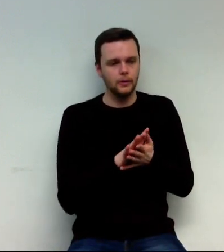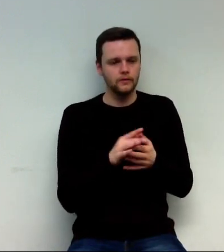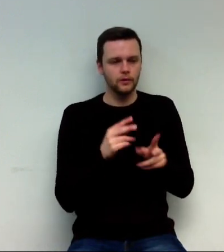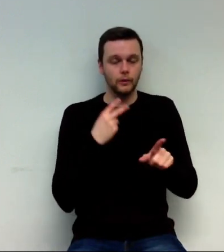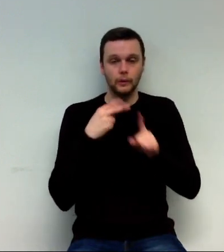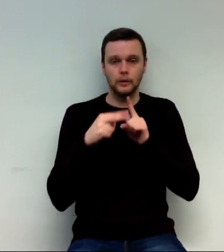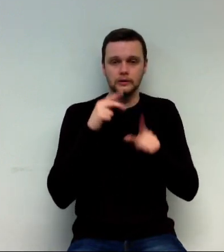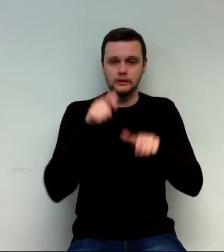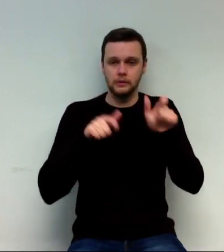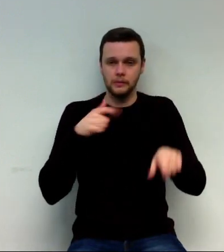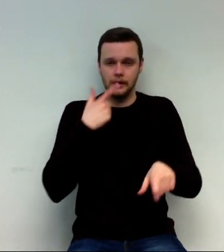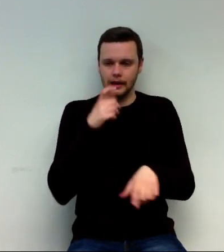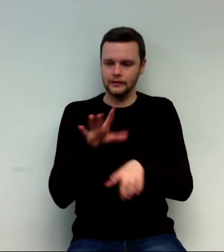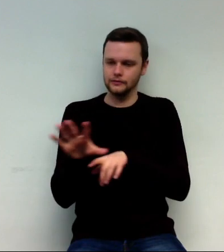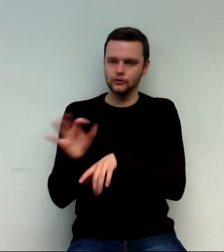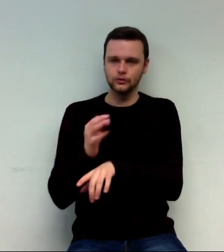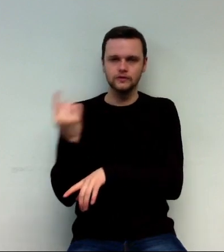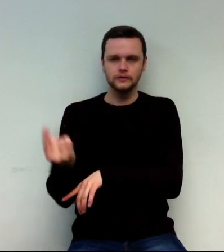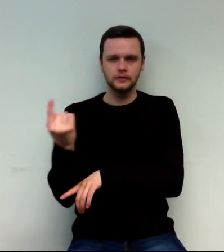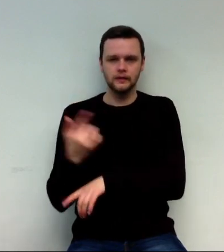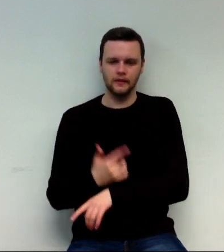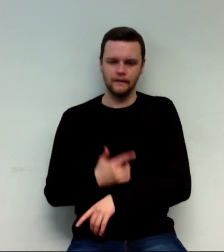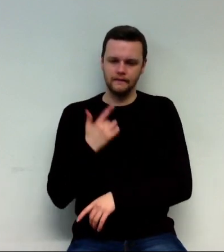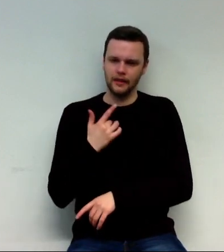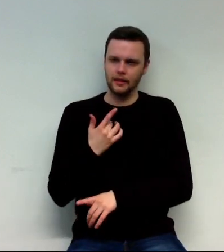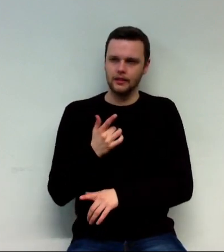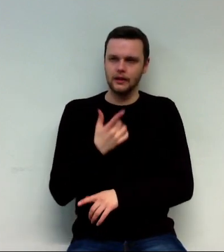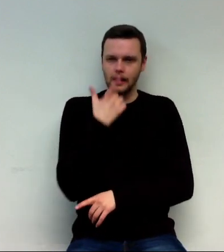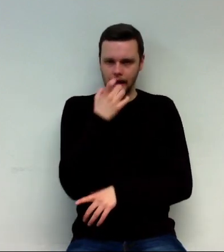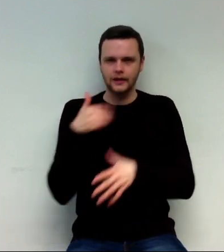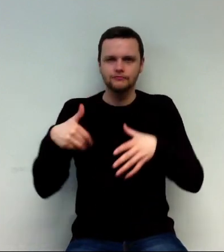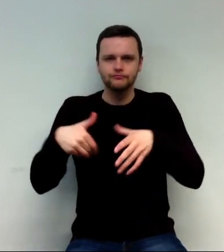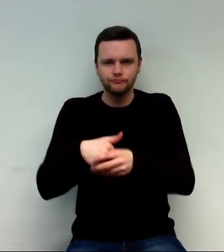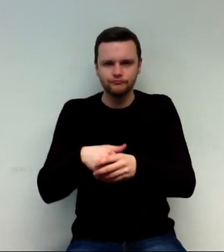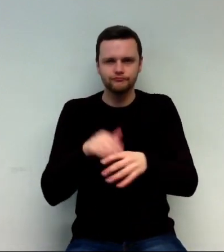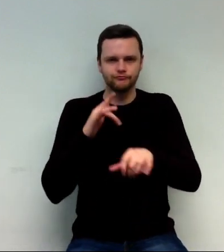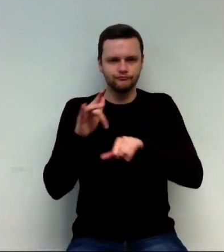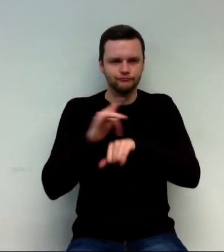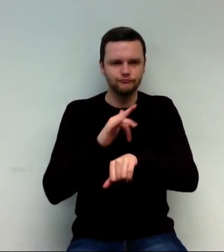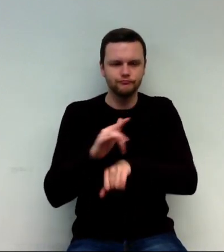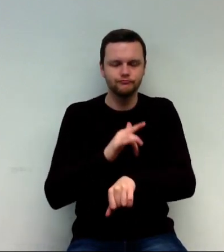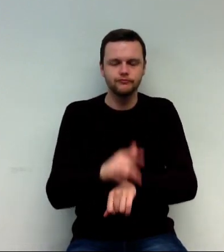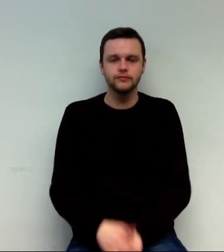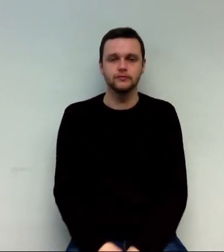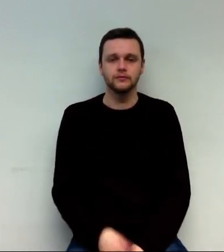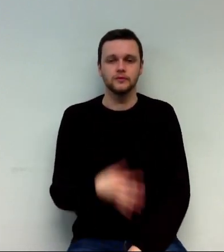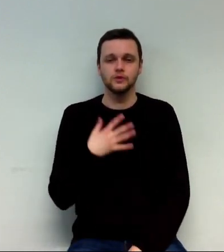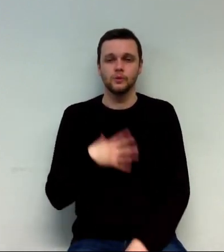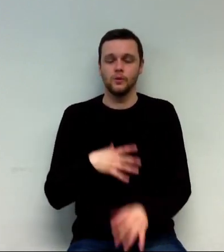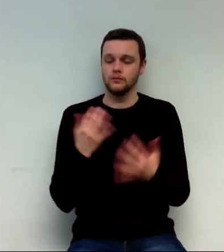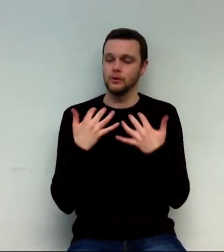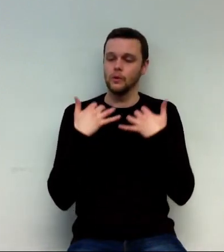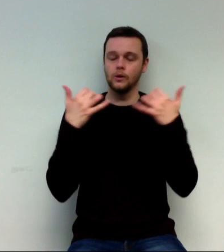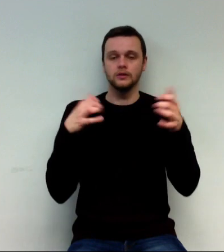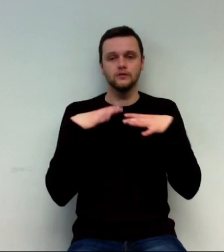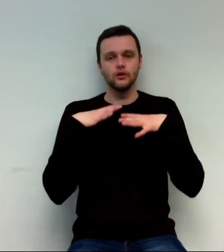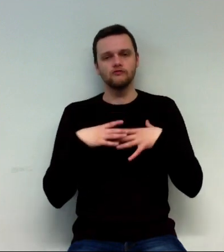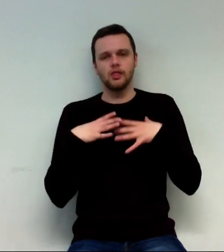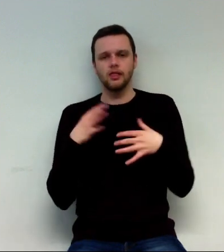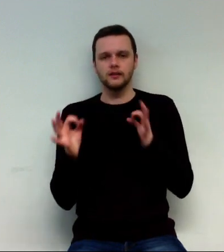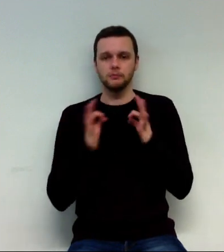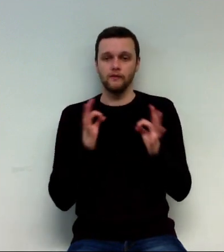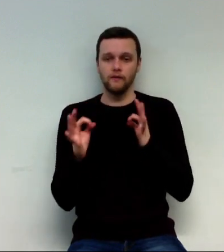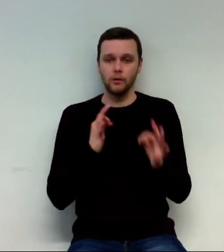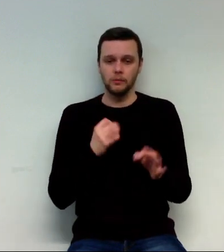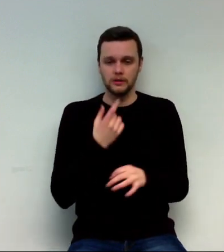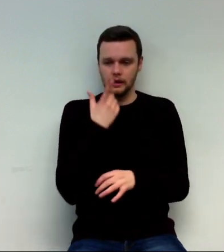autistic people being able to make an informed choice about whether they can actually be in that space. Typically, an audience in a relaxed performance, it'll be